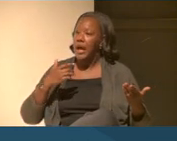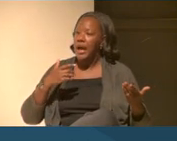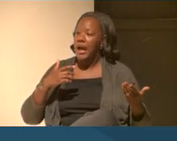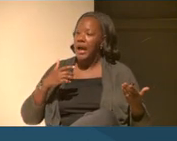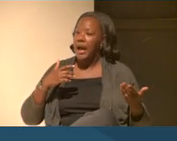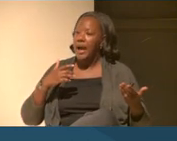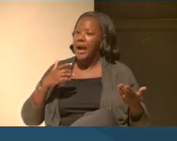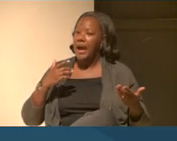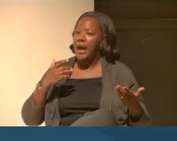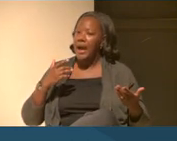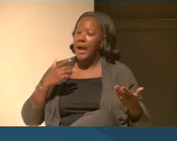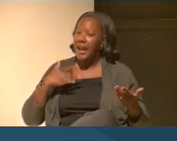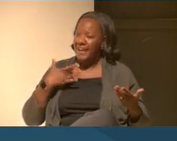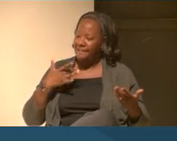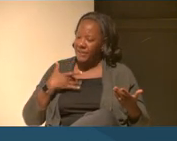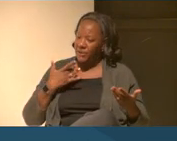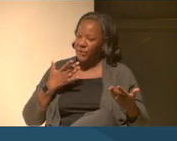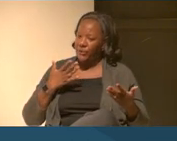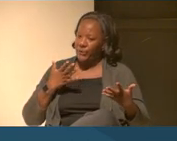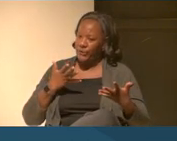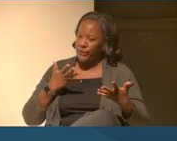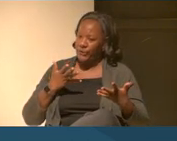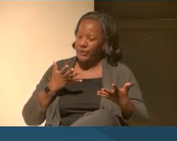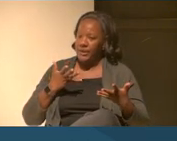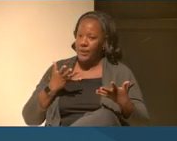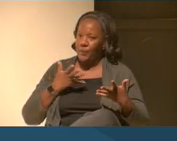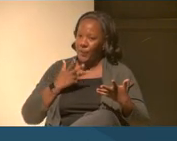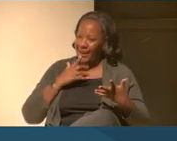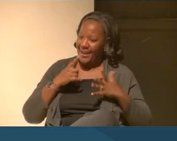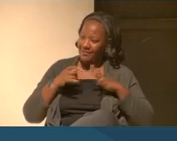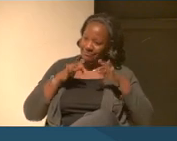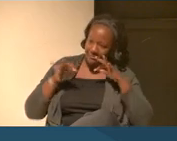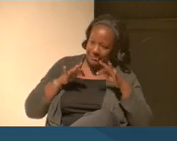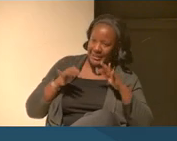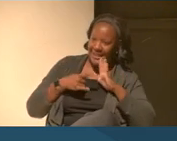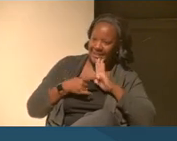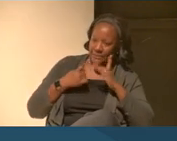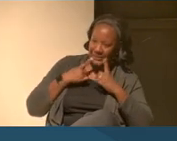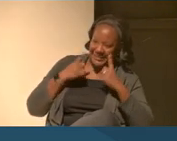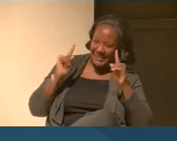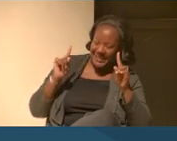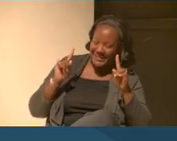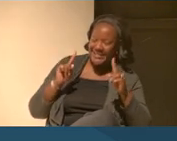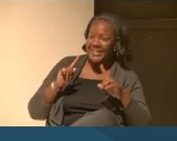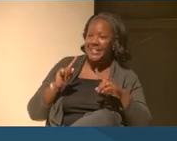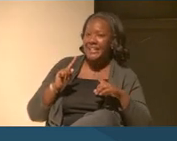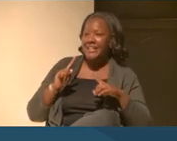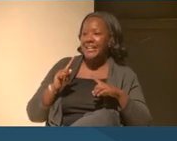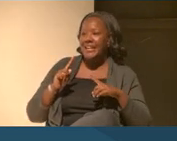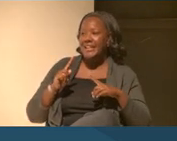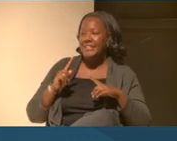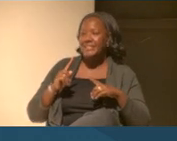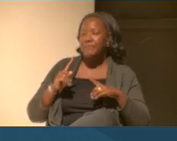of when I'm talking about it with examples of success. And the reason so it's not necessarily,